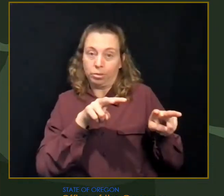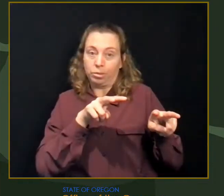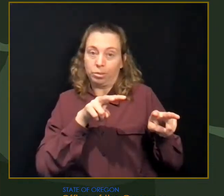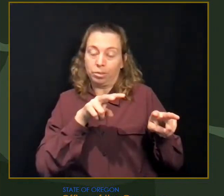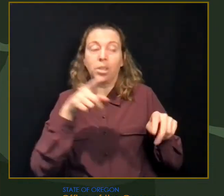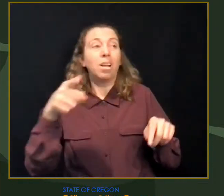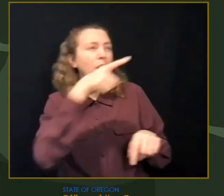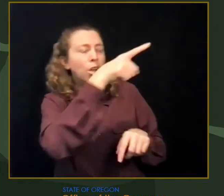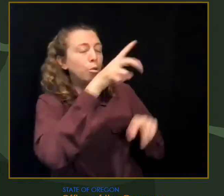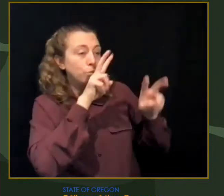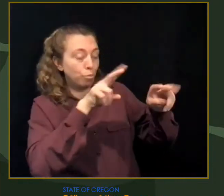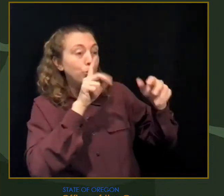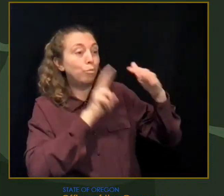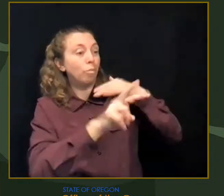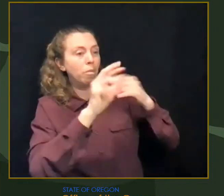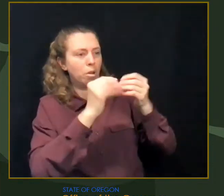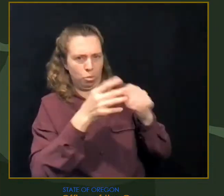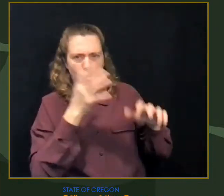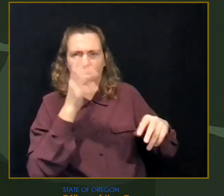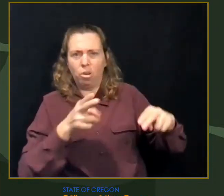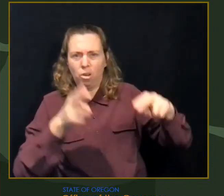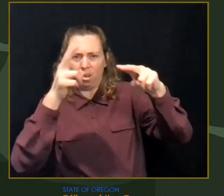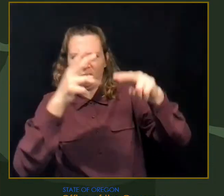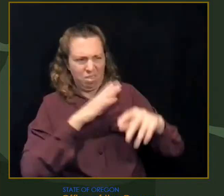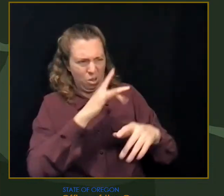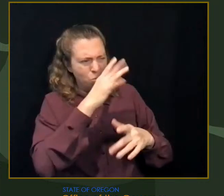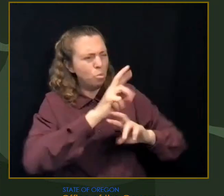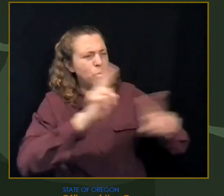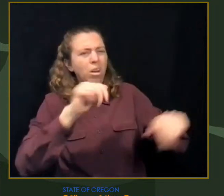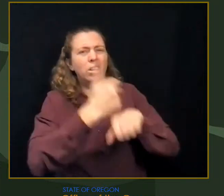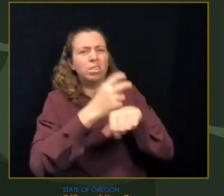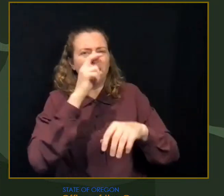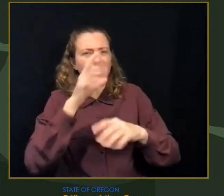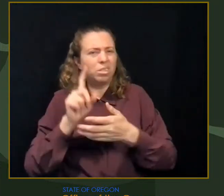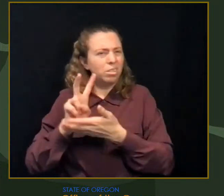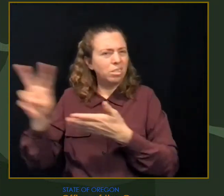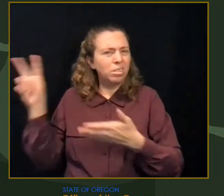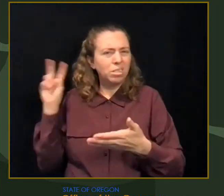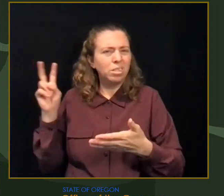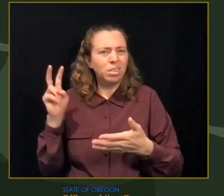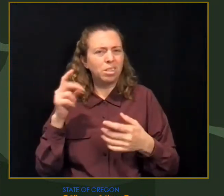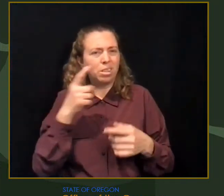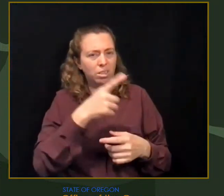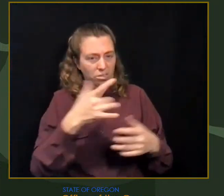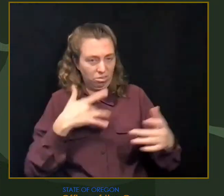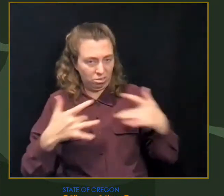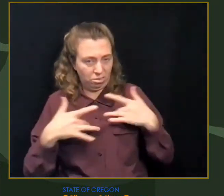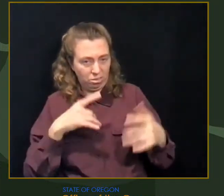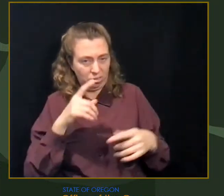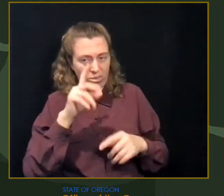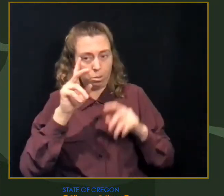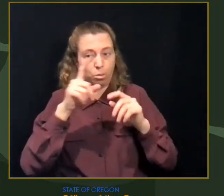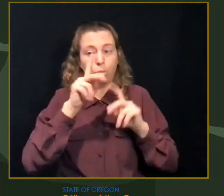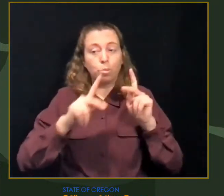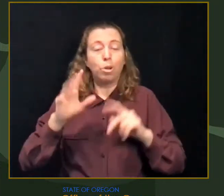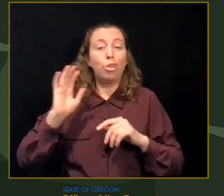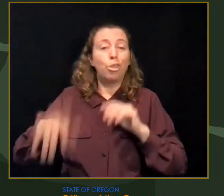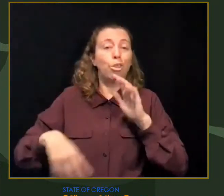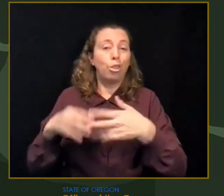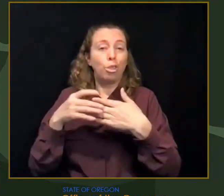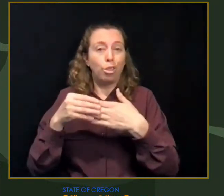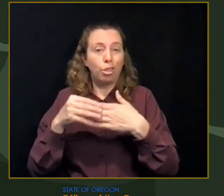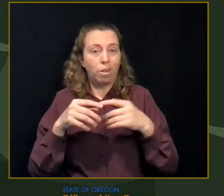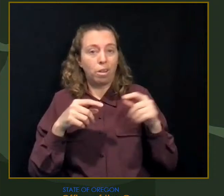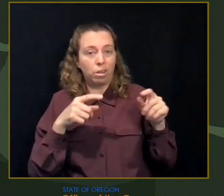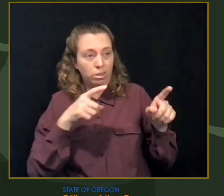of this latest surge. Were you worried about people not buying in and following the restrictions? This